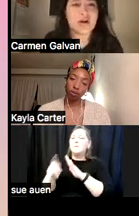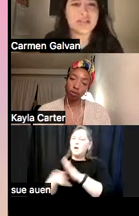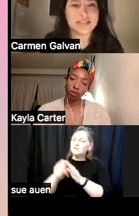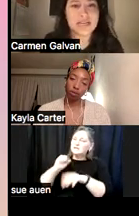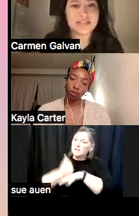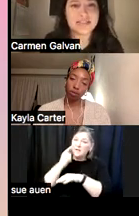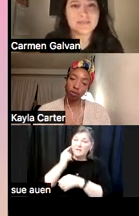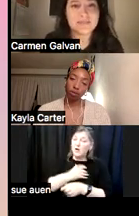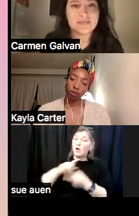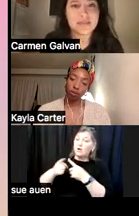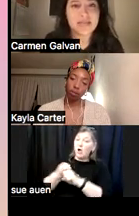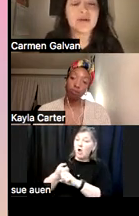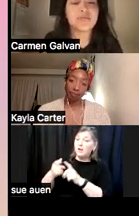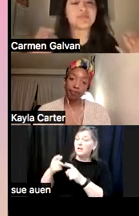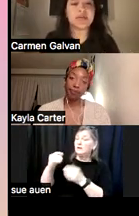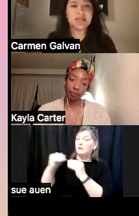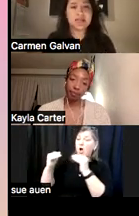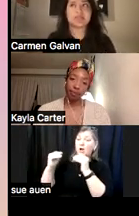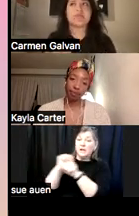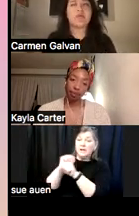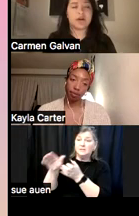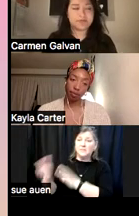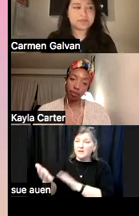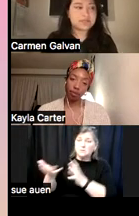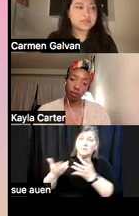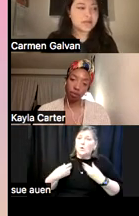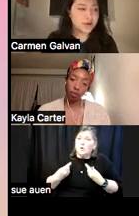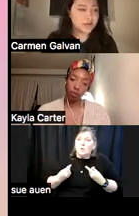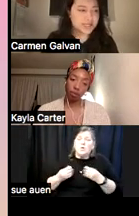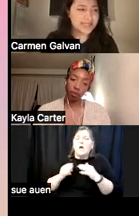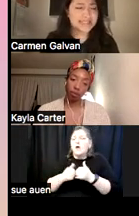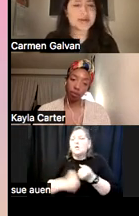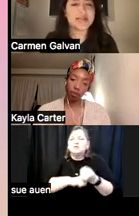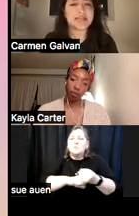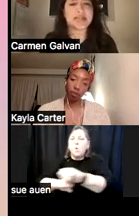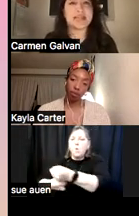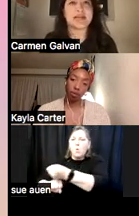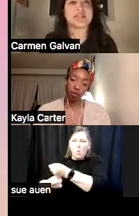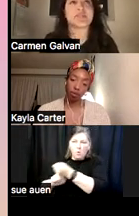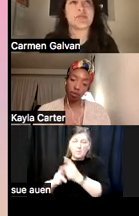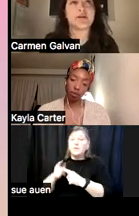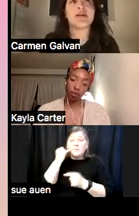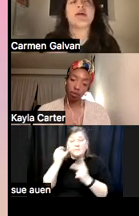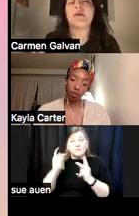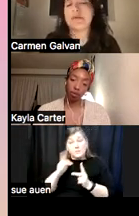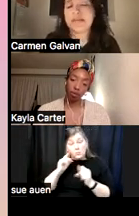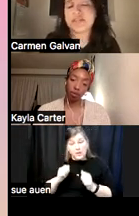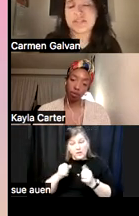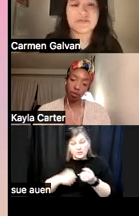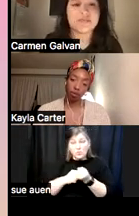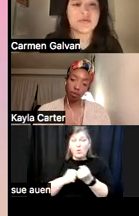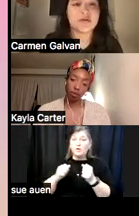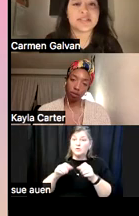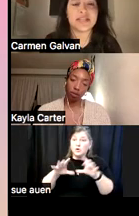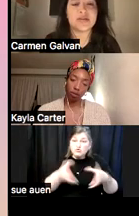if our colleague dies? How do we really support folks? And is there anything in there to support populations